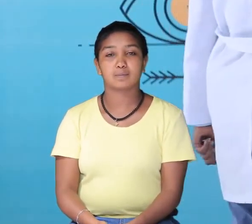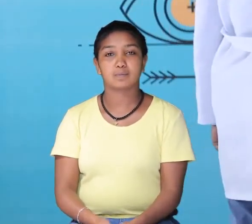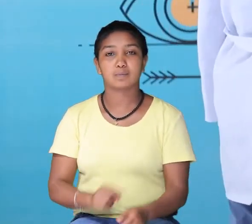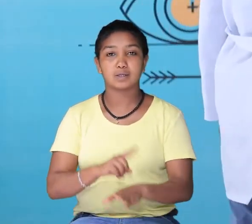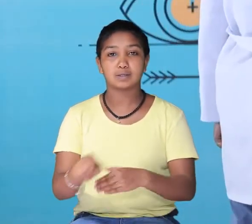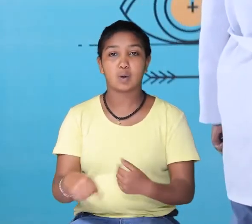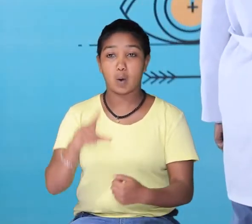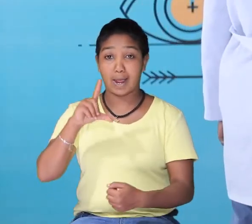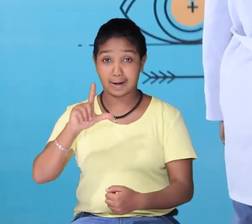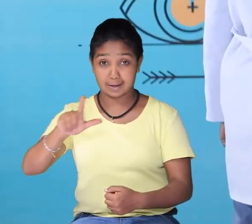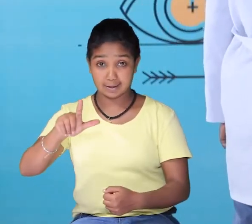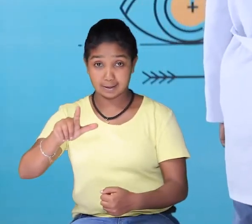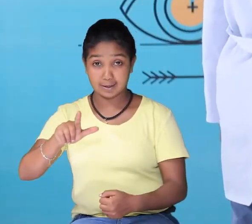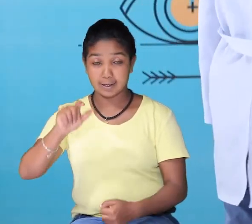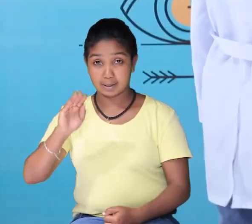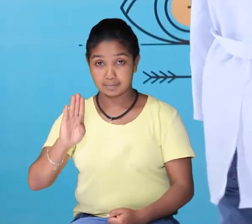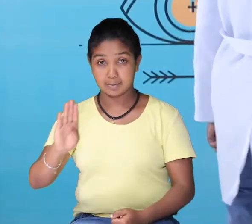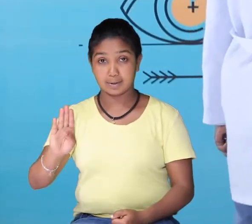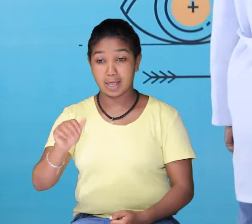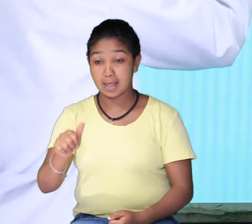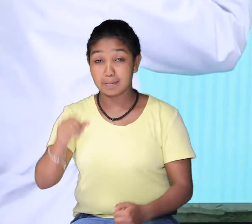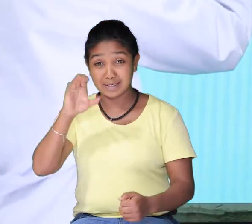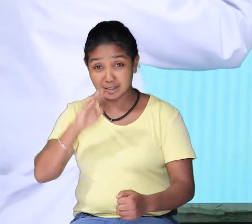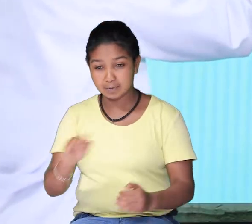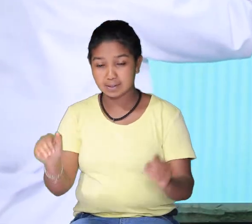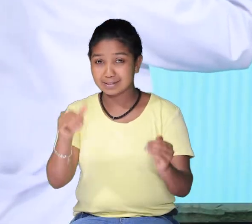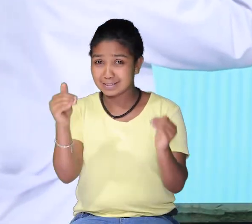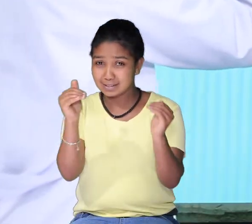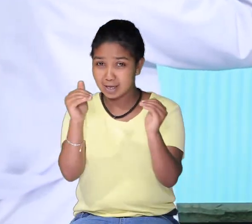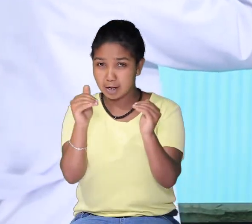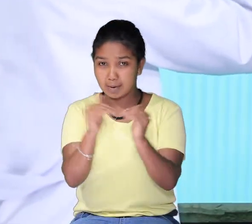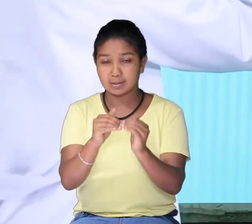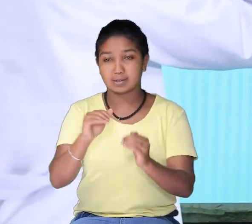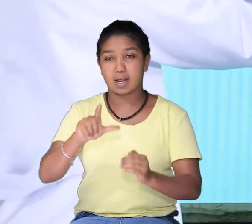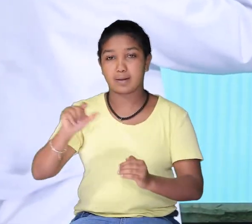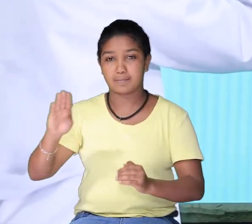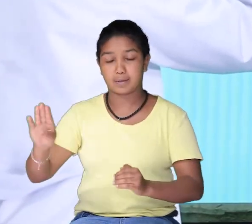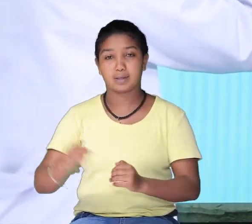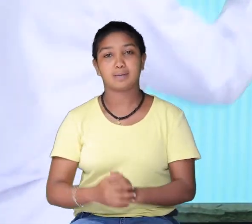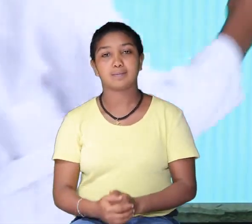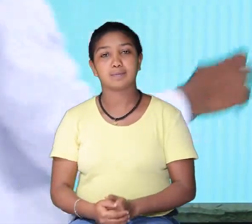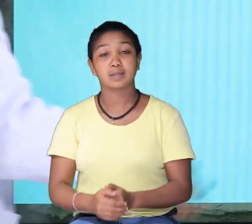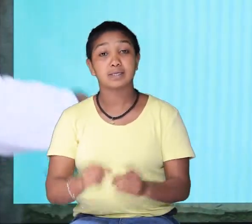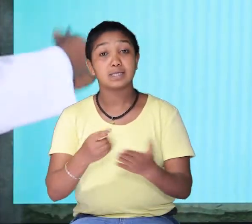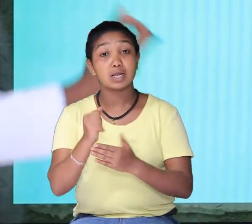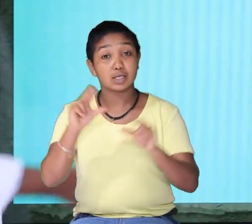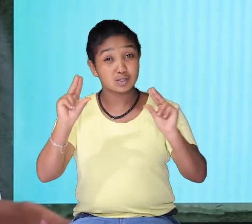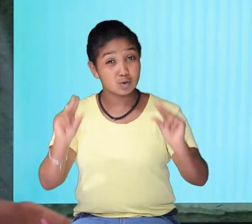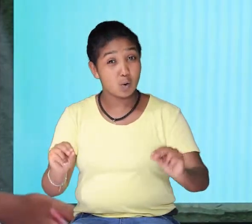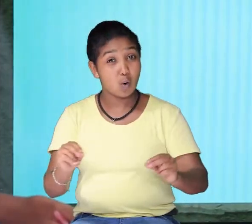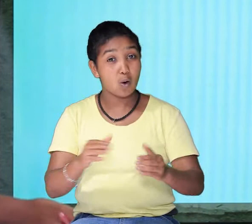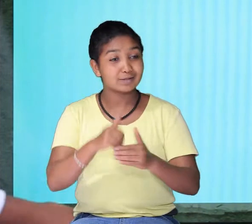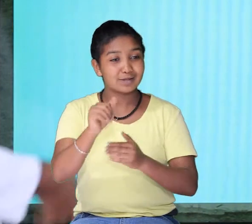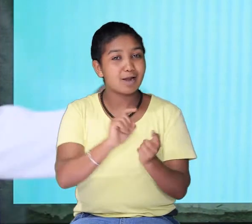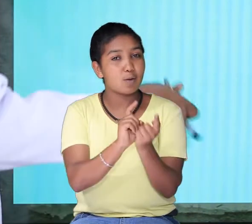the angular momentum at point A must be the same as the angular momentum at point B. There is no external